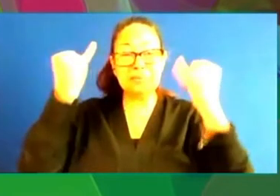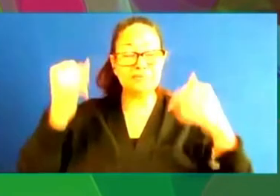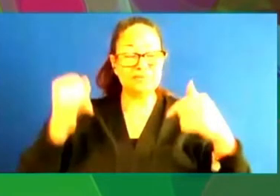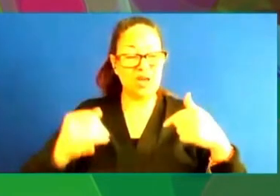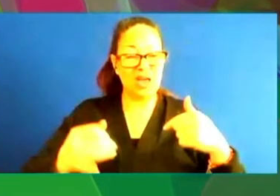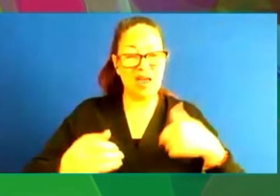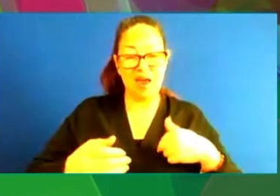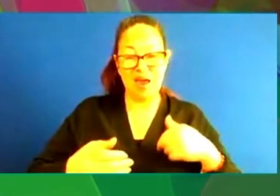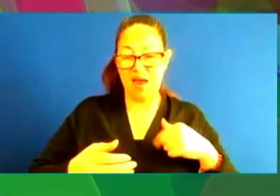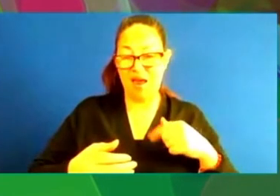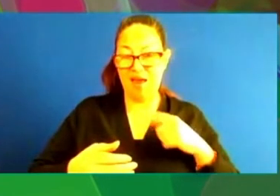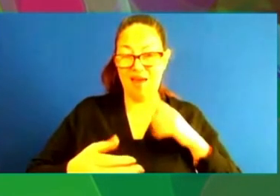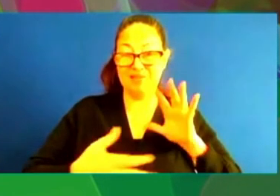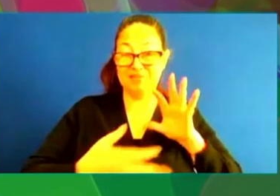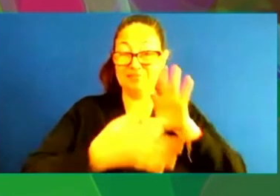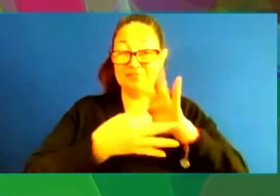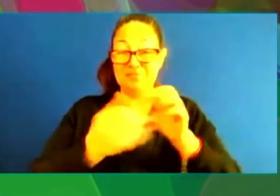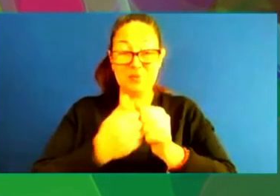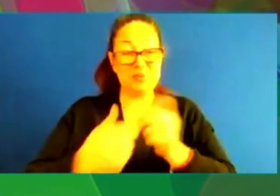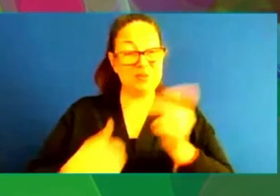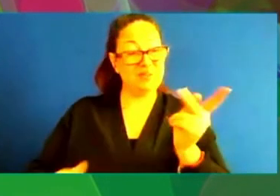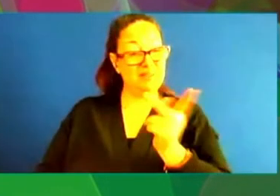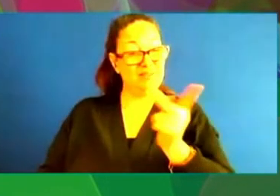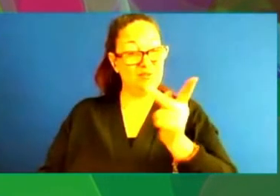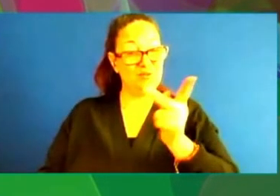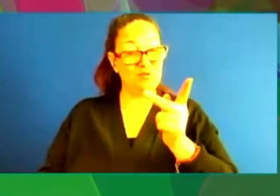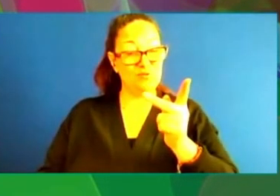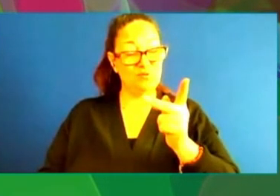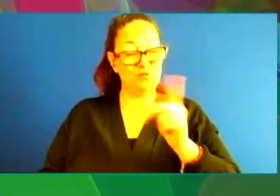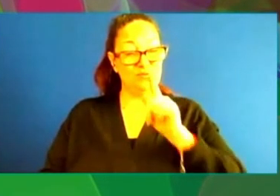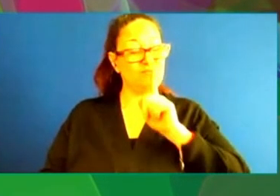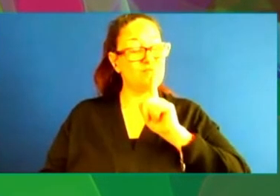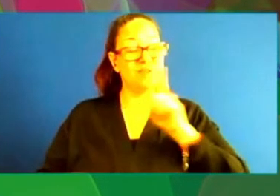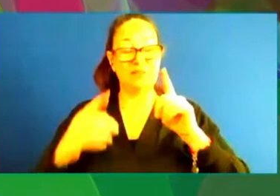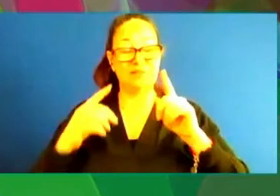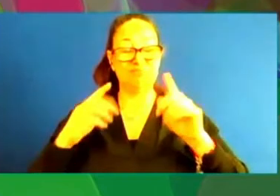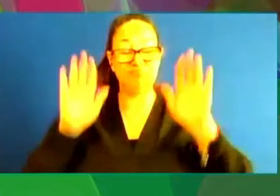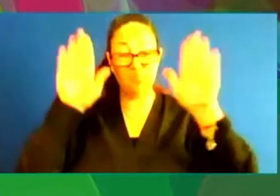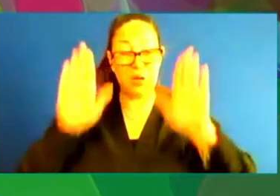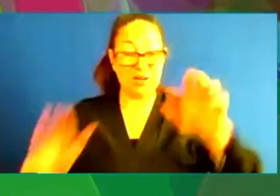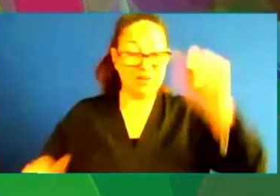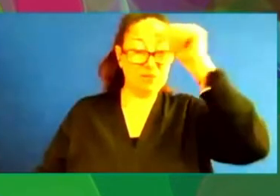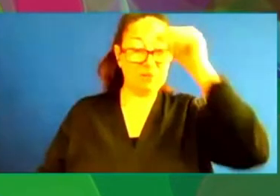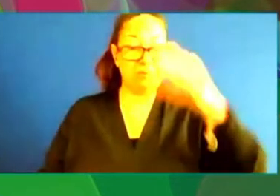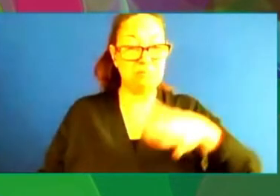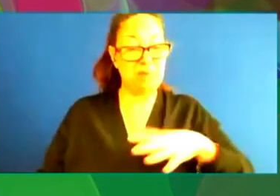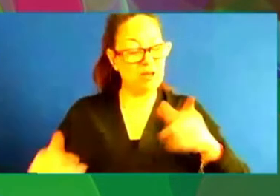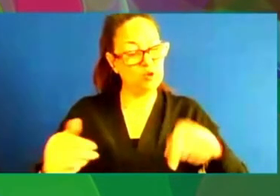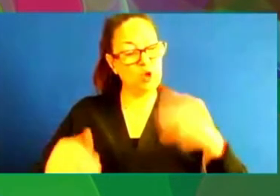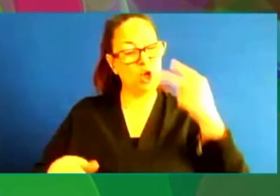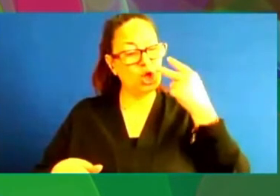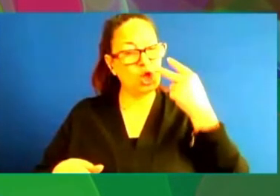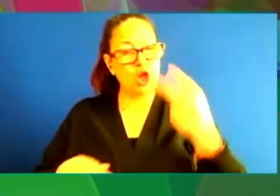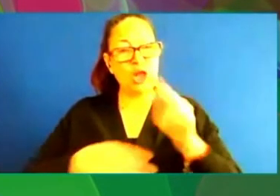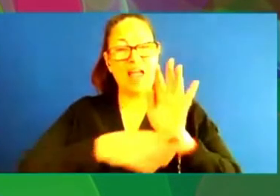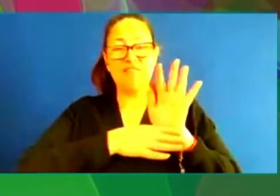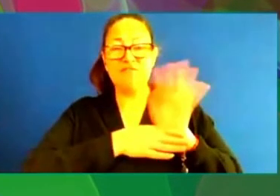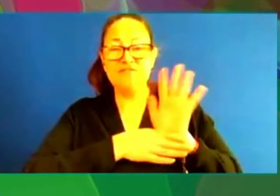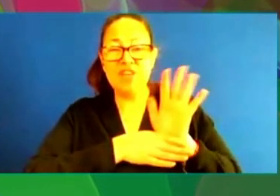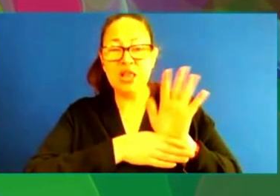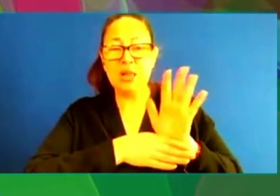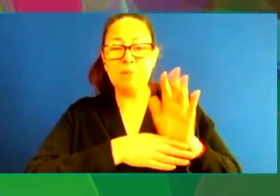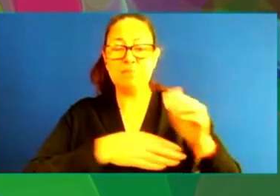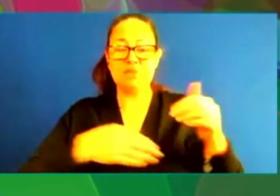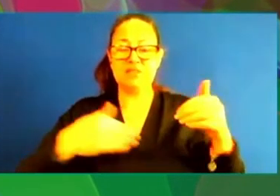these esteemed gentlemen, that became possible for them not only to look at films that had that